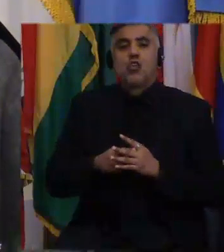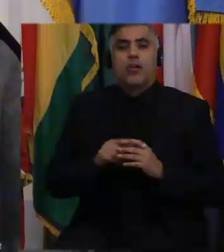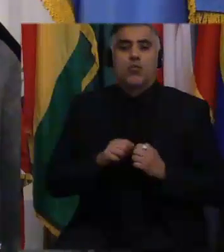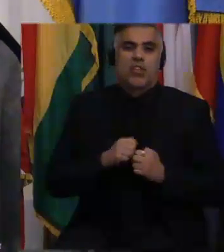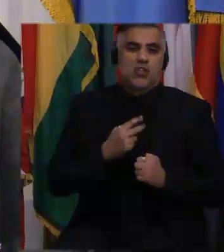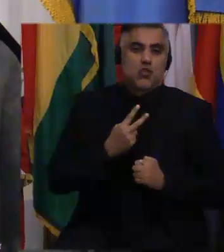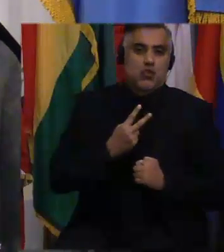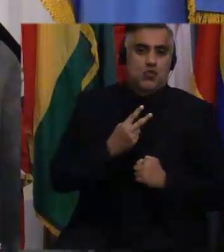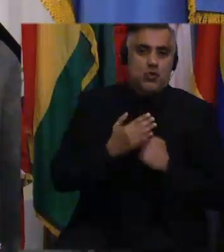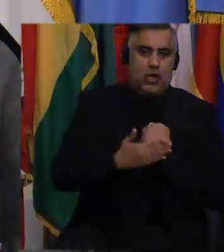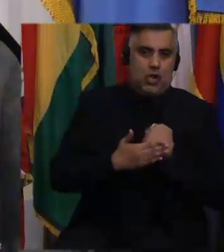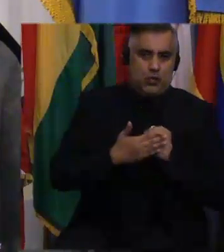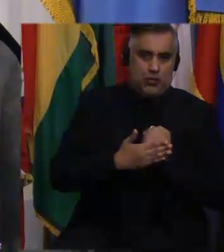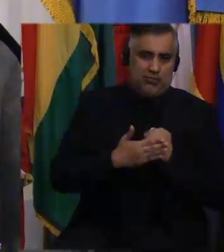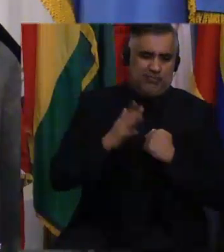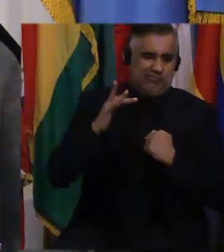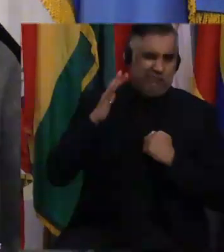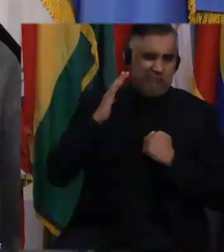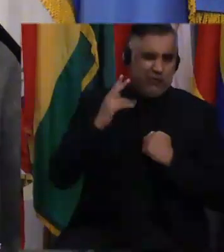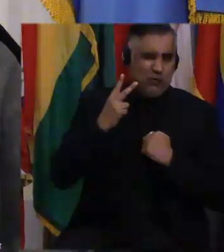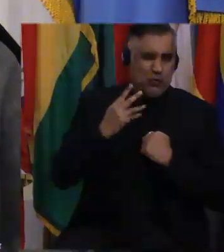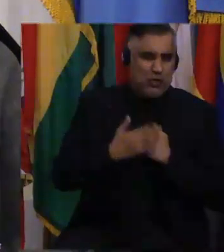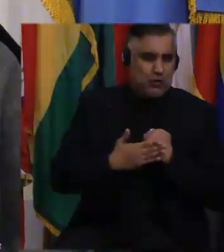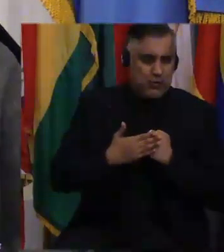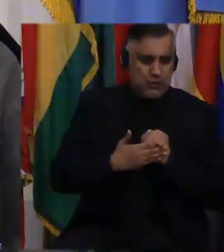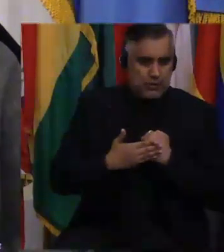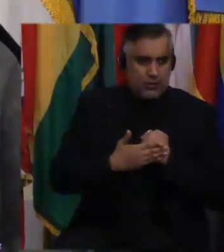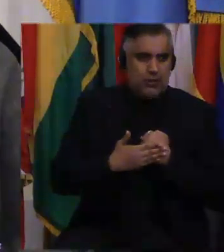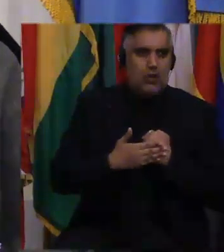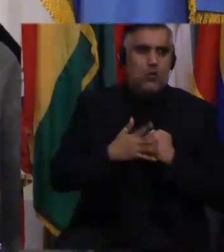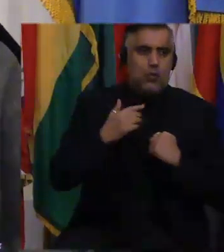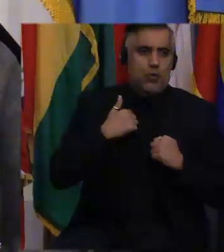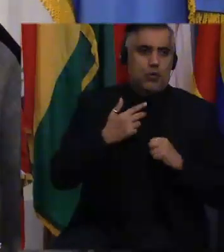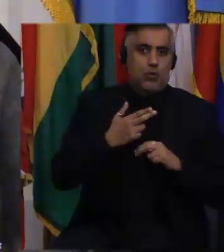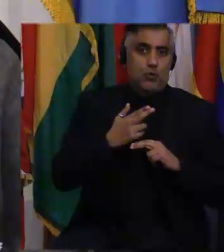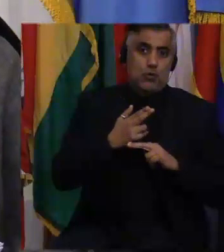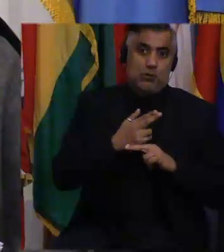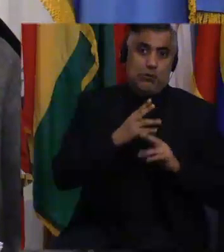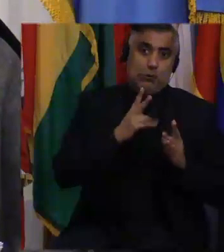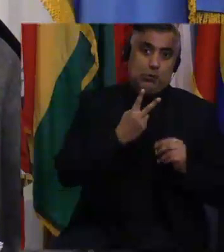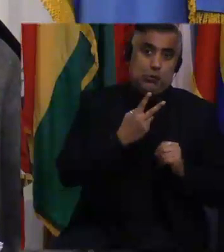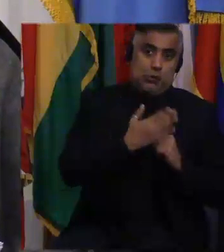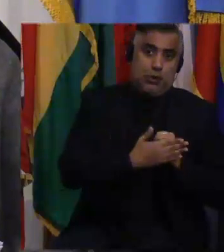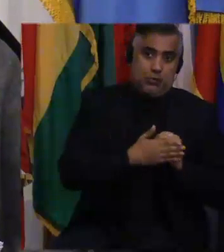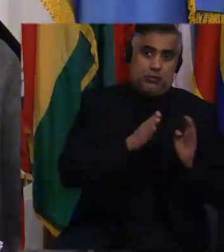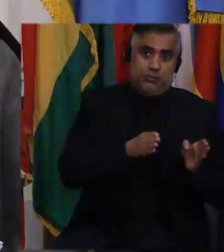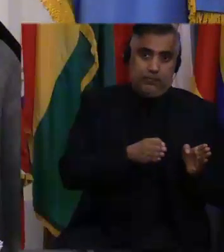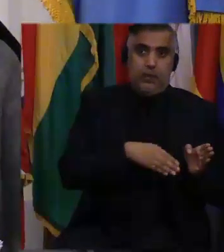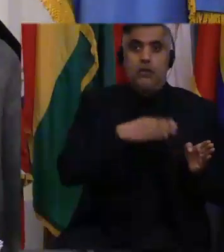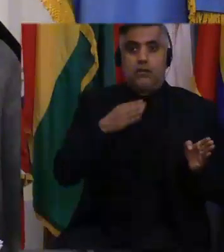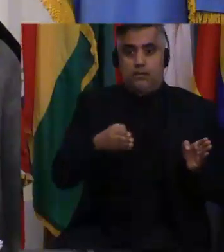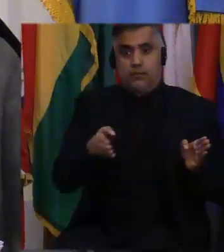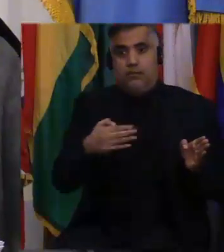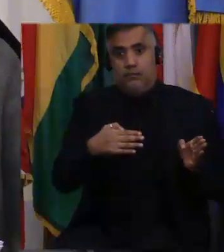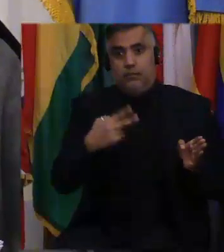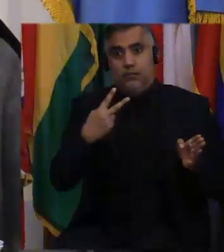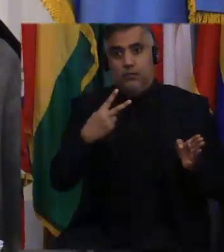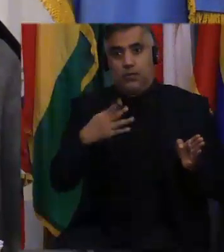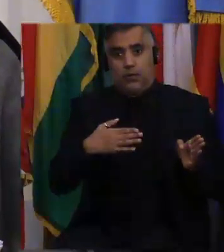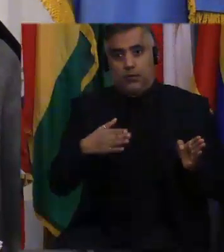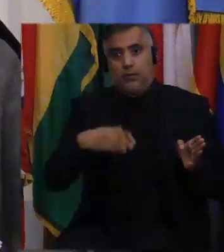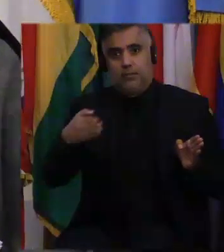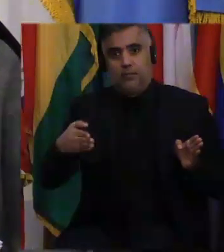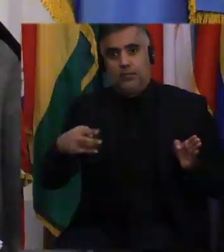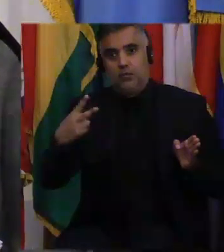2 countries at a time. We're taking them 2 by 2, so to speak. And the first 2 countries to go